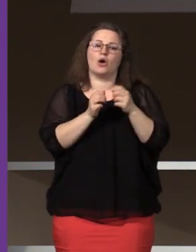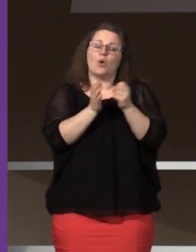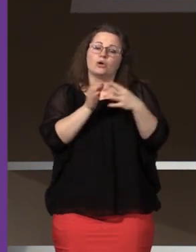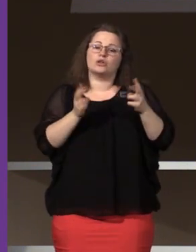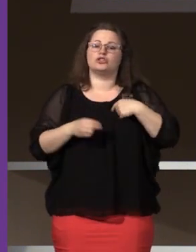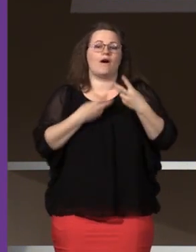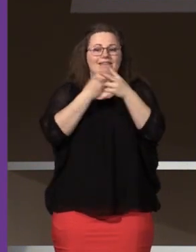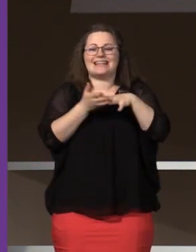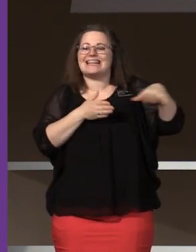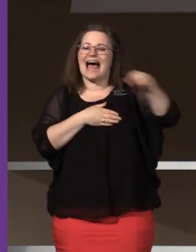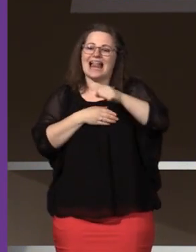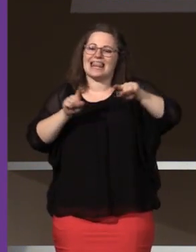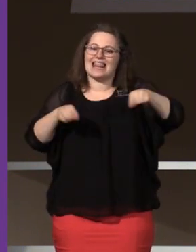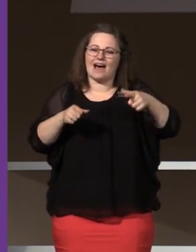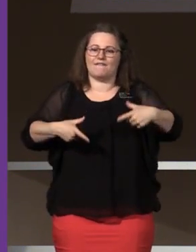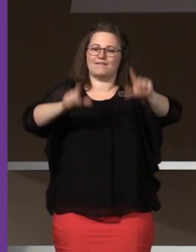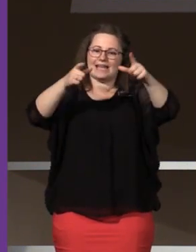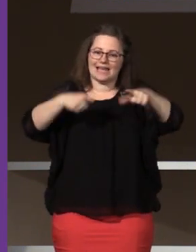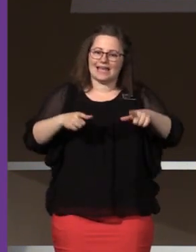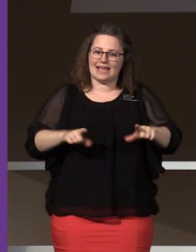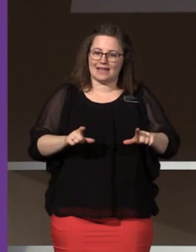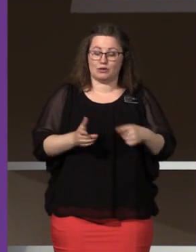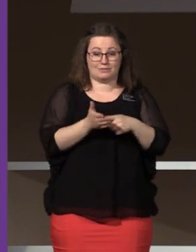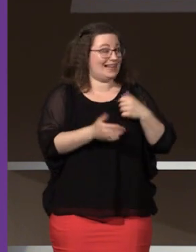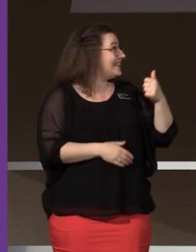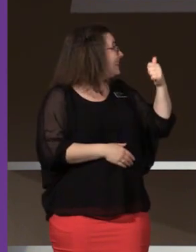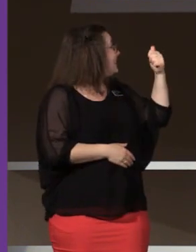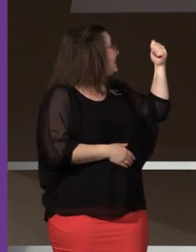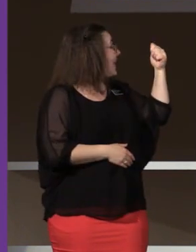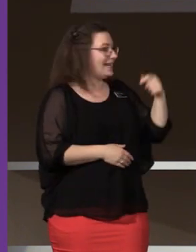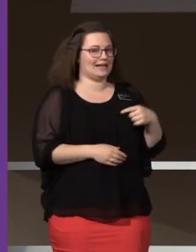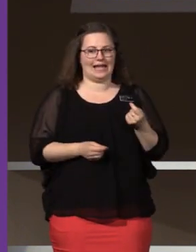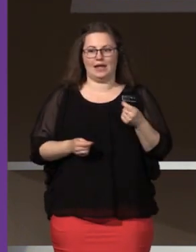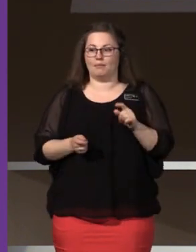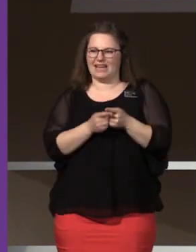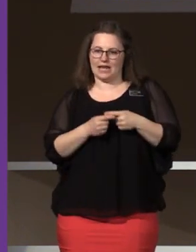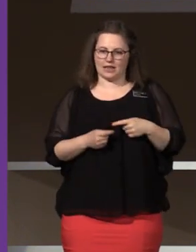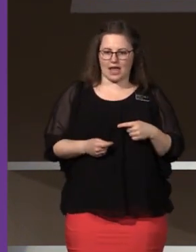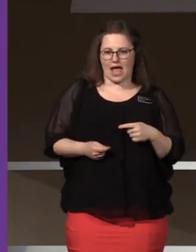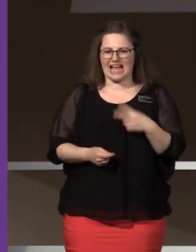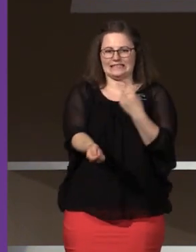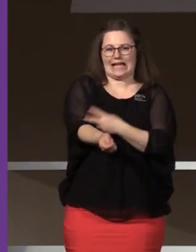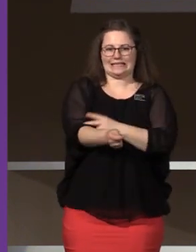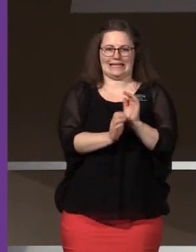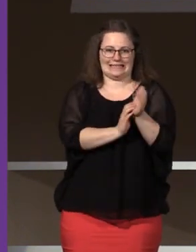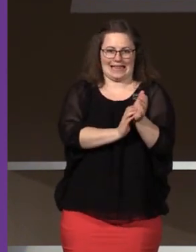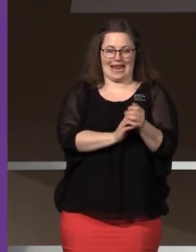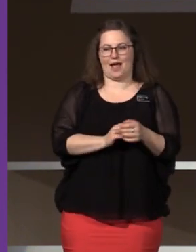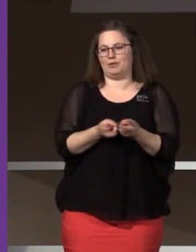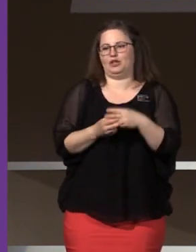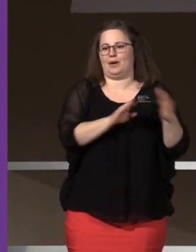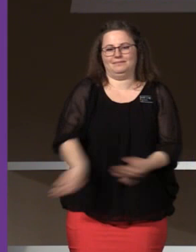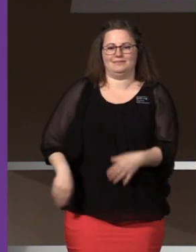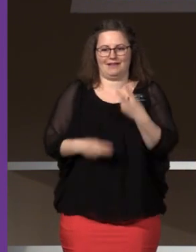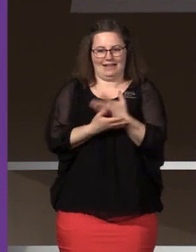all of these clips because of time reasons, particularly with this one, because it gets a bit saucy later on, a bit rude. So I'll just